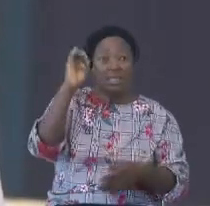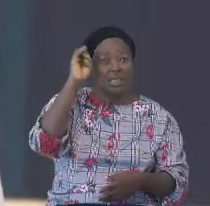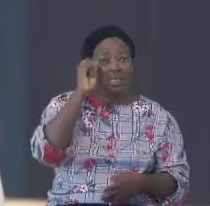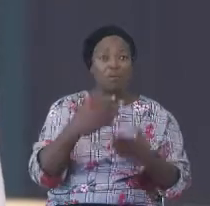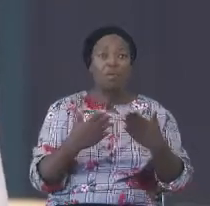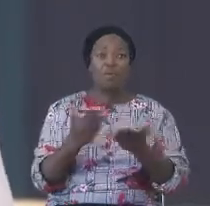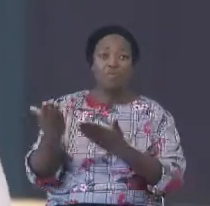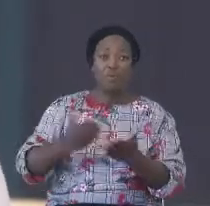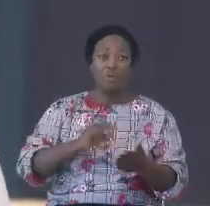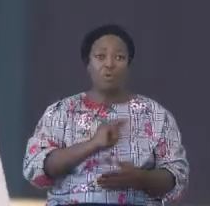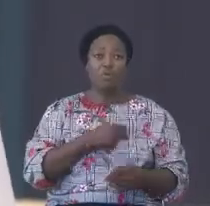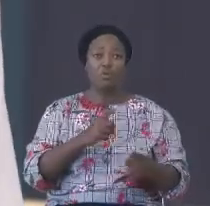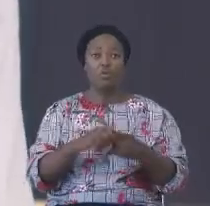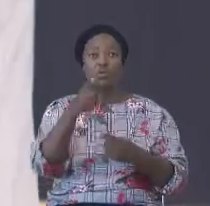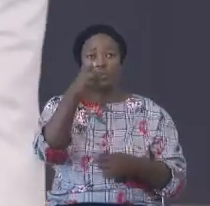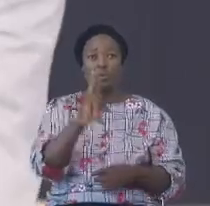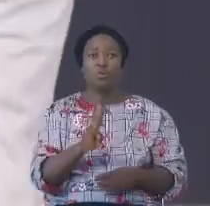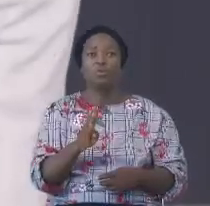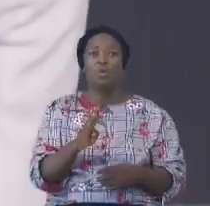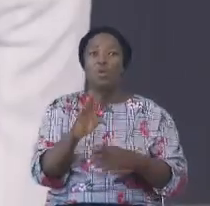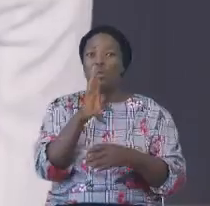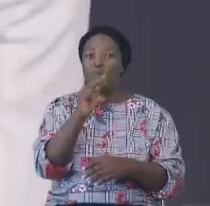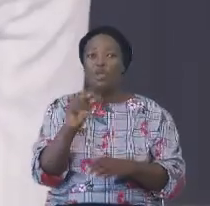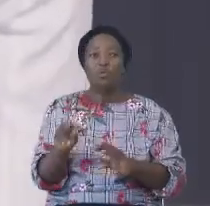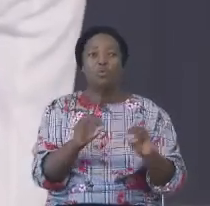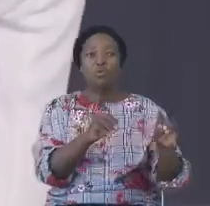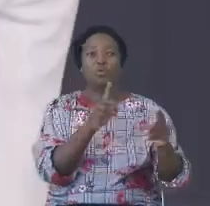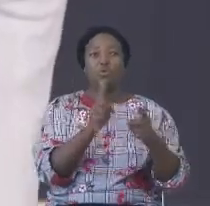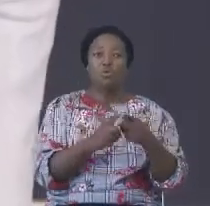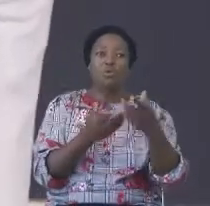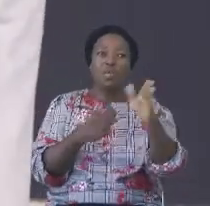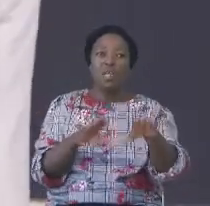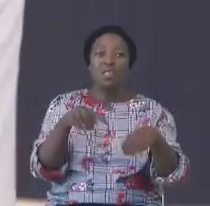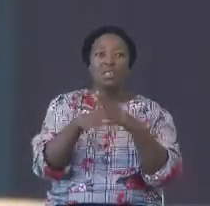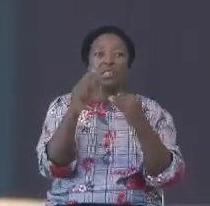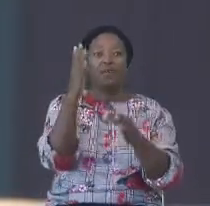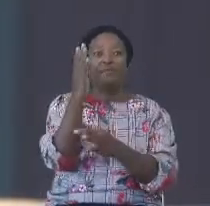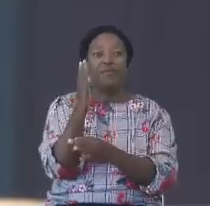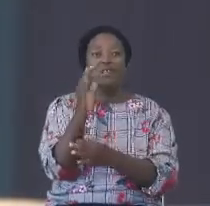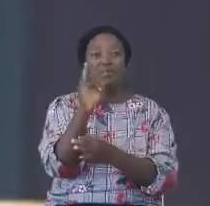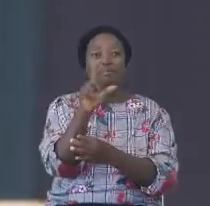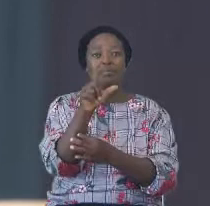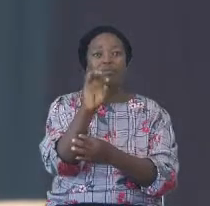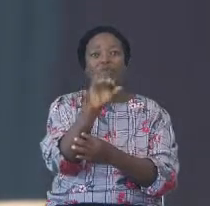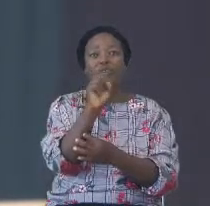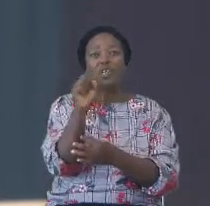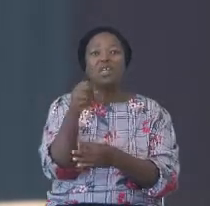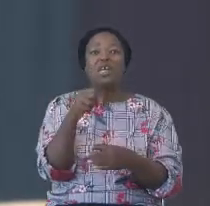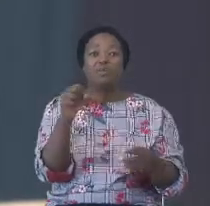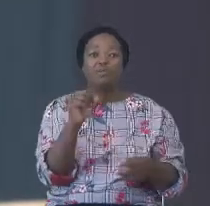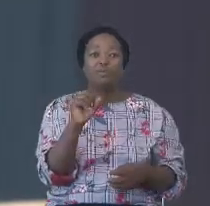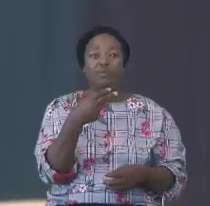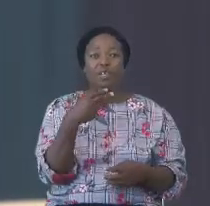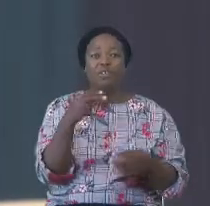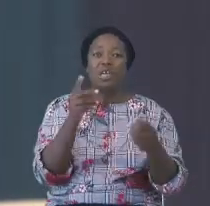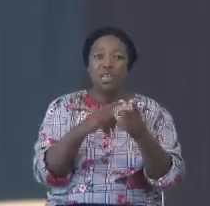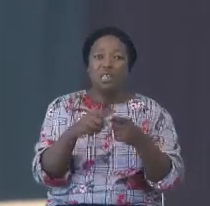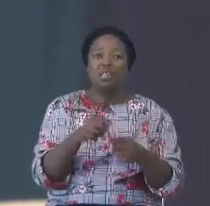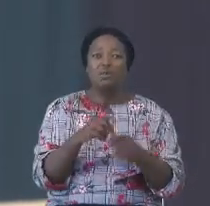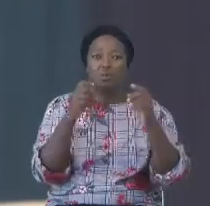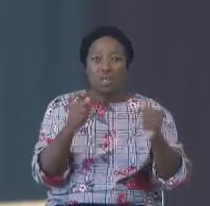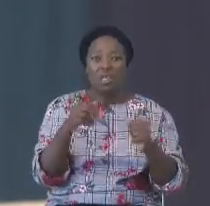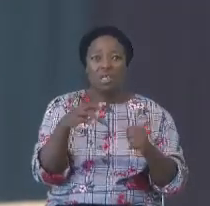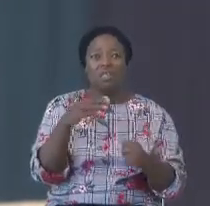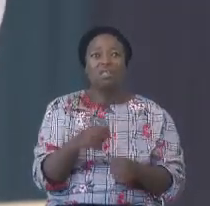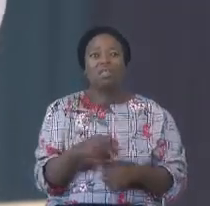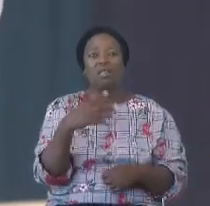heavenly high one, that he might bring us to God being put to death in the